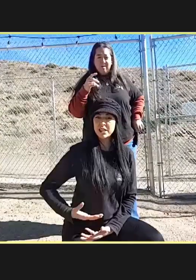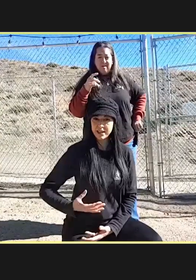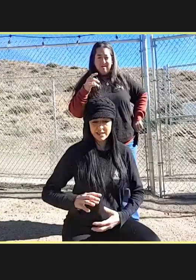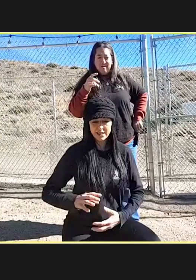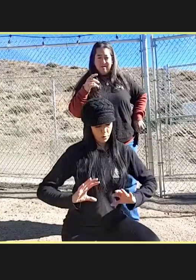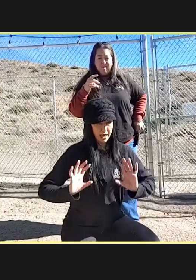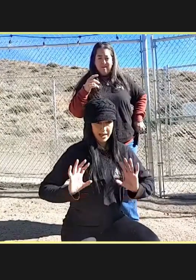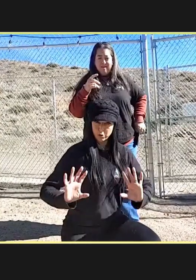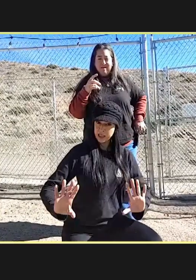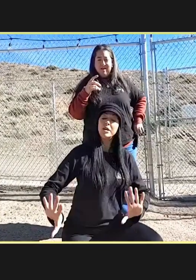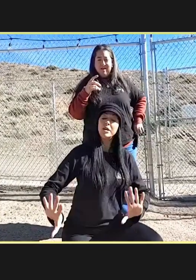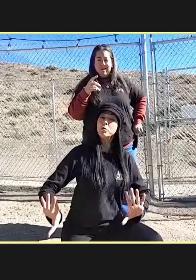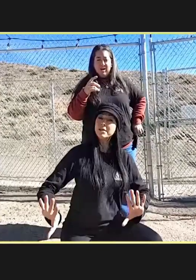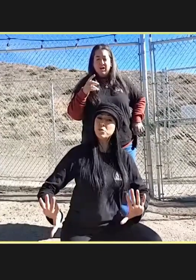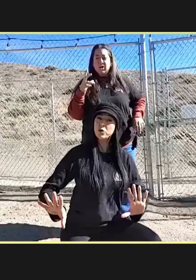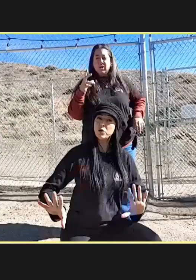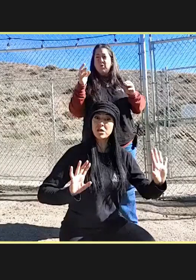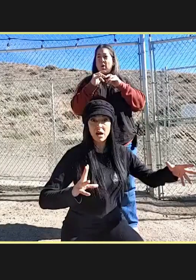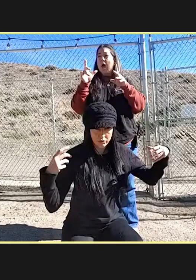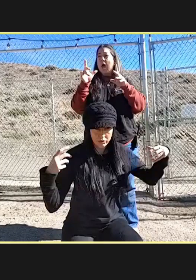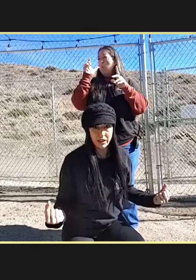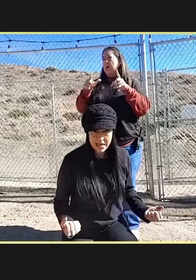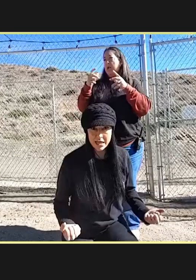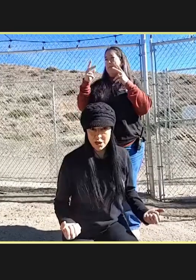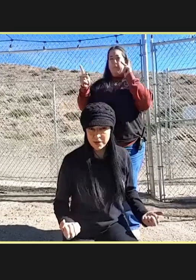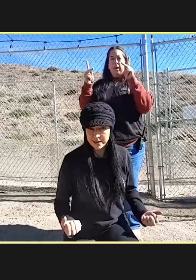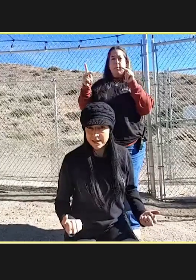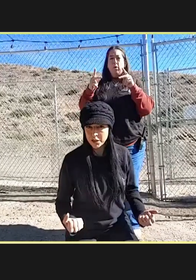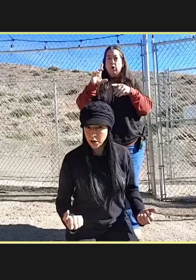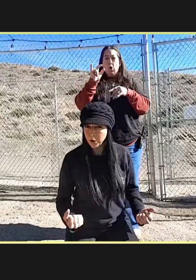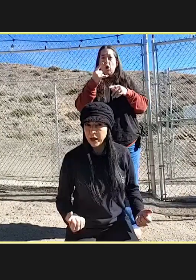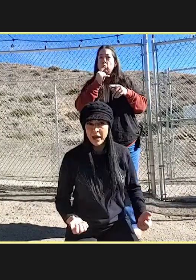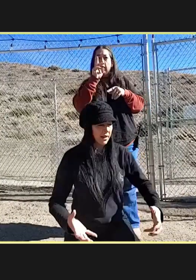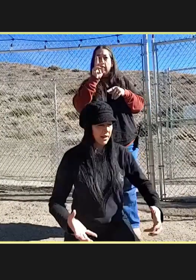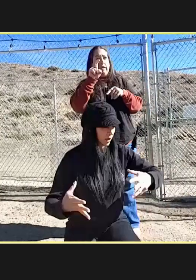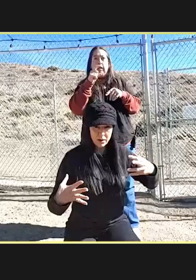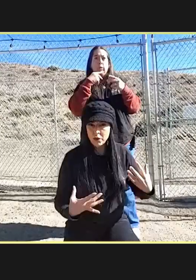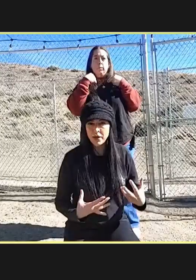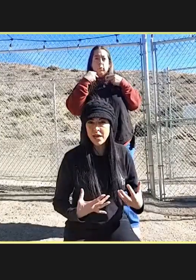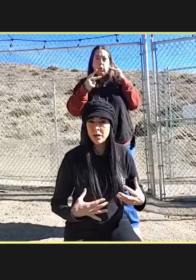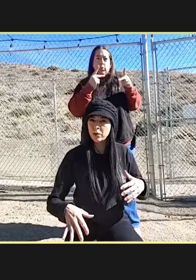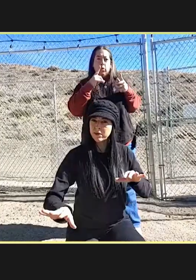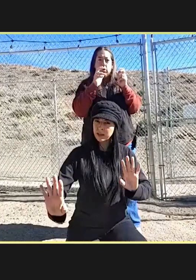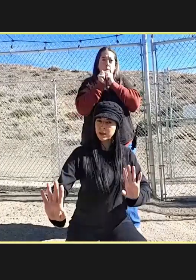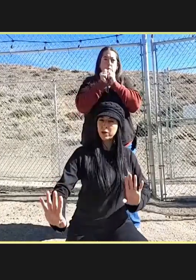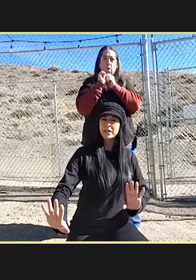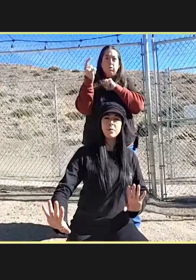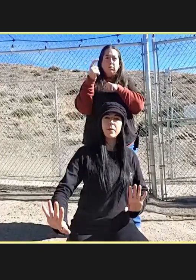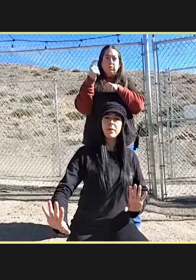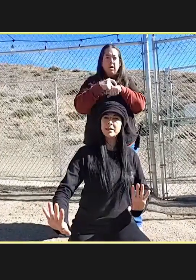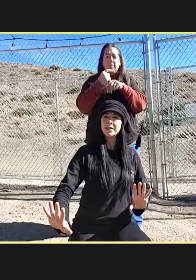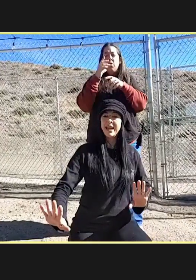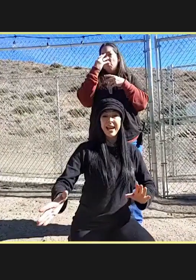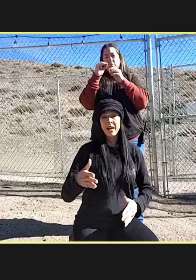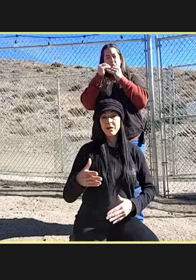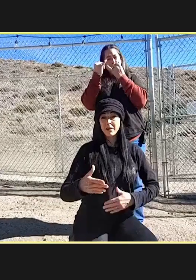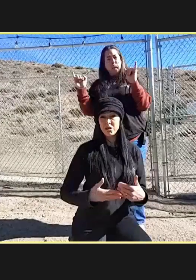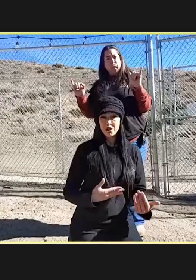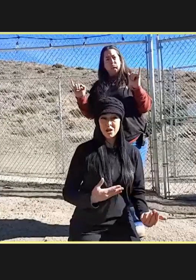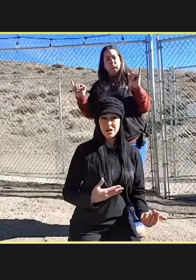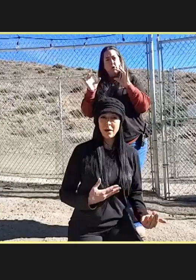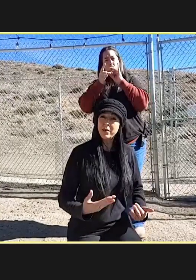her wolfiness is she's got this more, I don't need humans, whereas dogs really need humans, they want to be with you all the time. Wolves are a